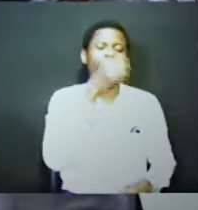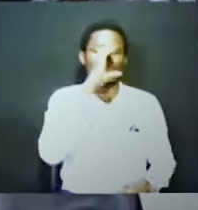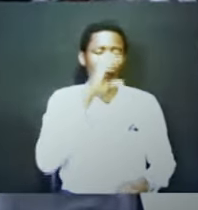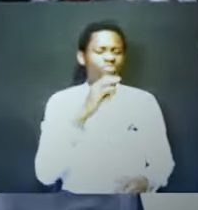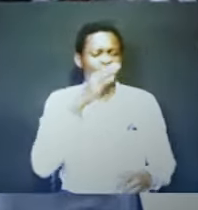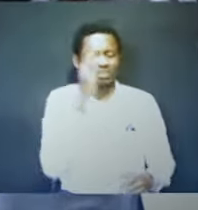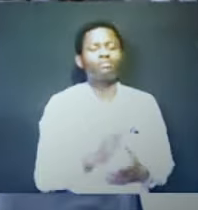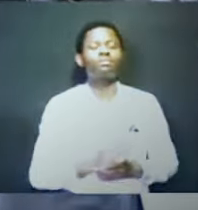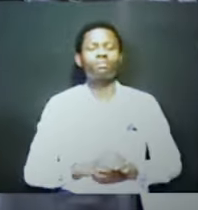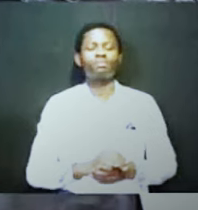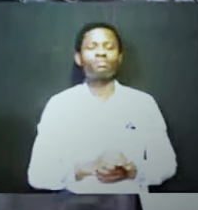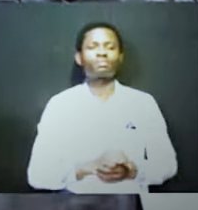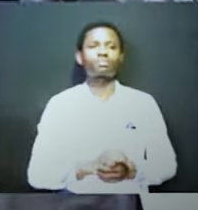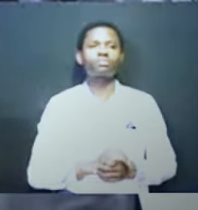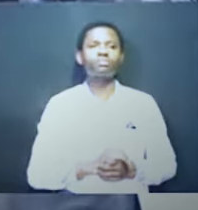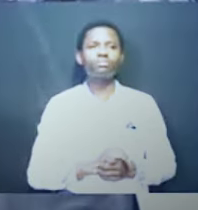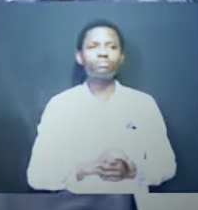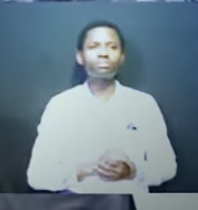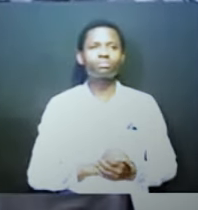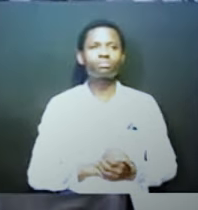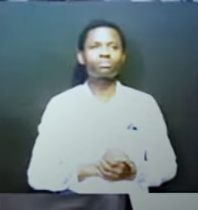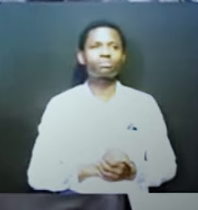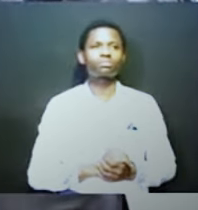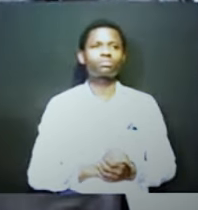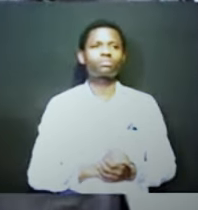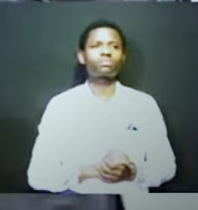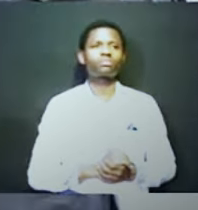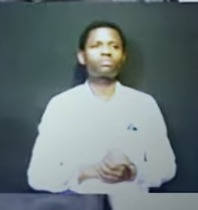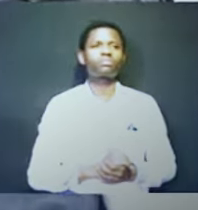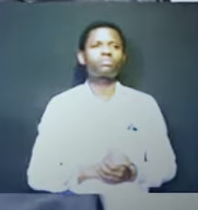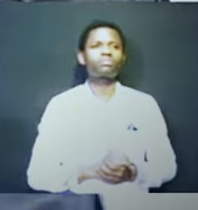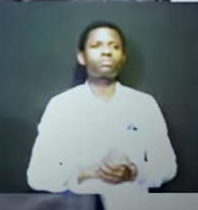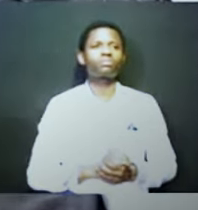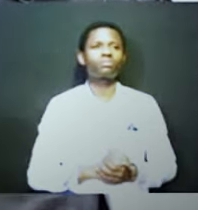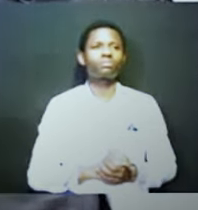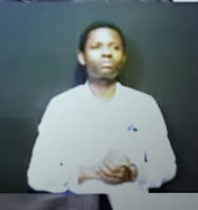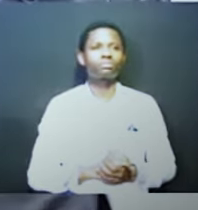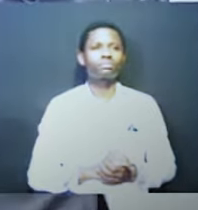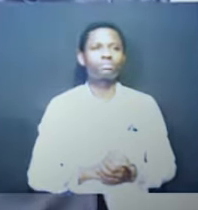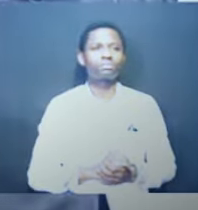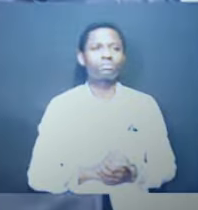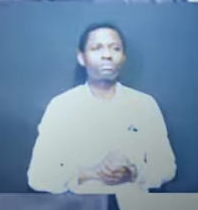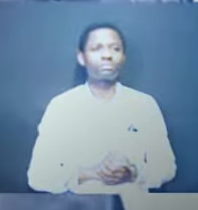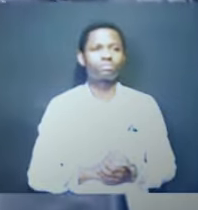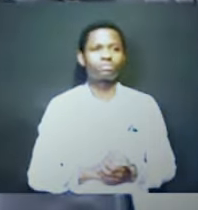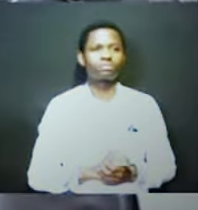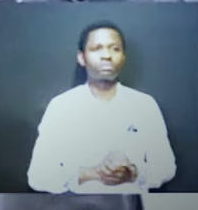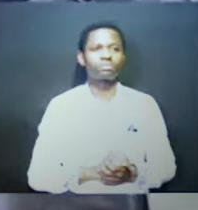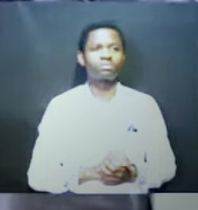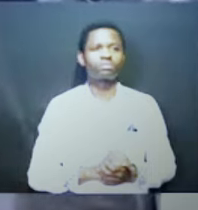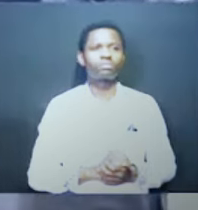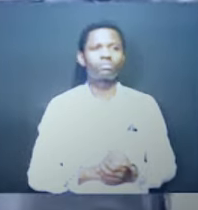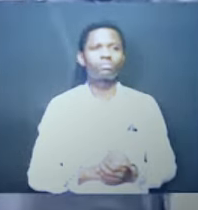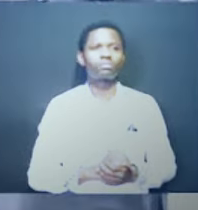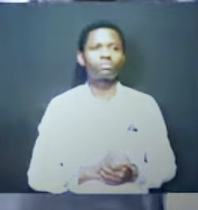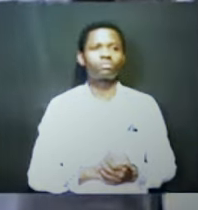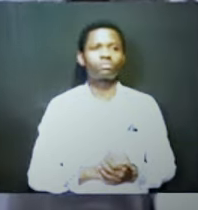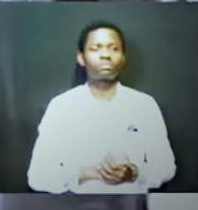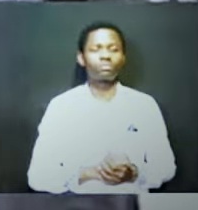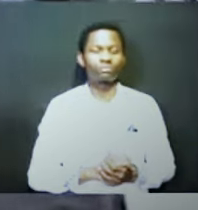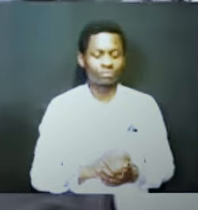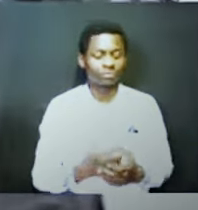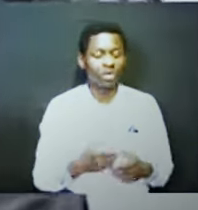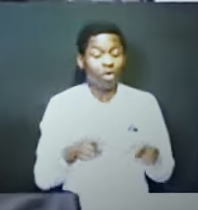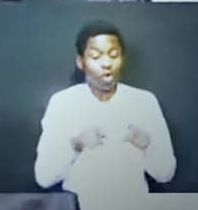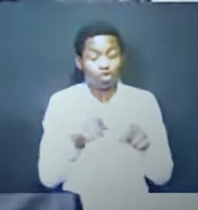Munum Bibiara, na Yenumbi, de Biarada. Also, you must never build